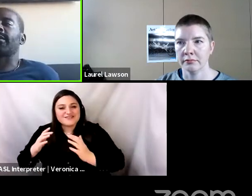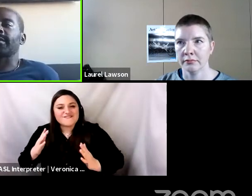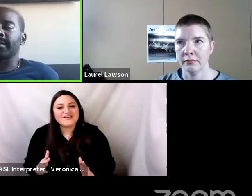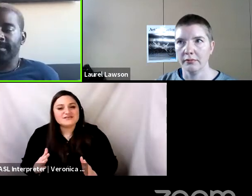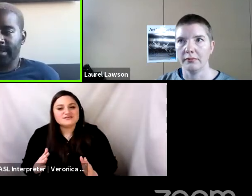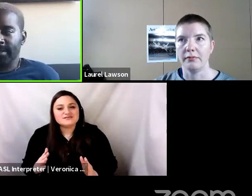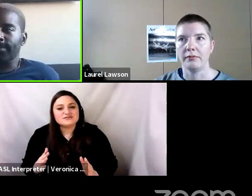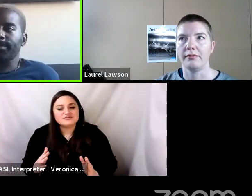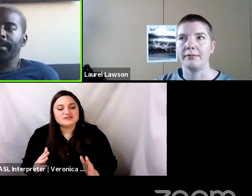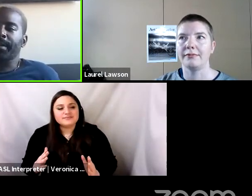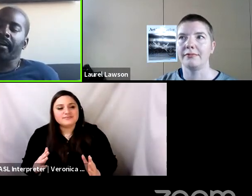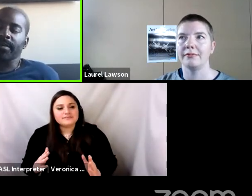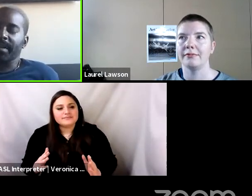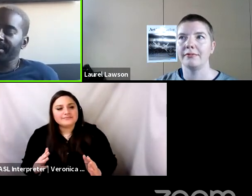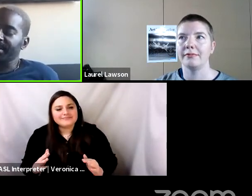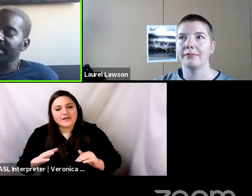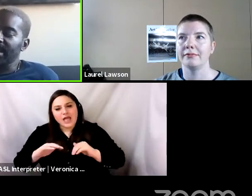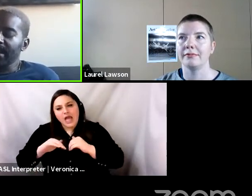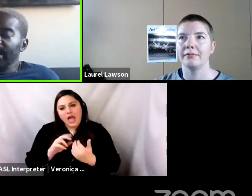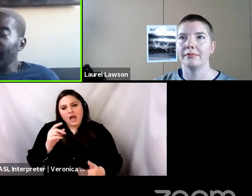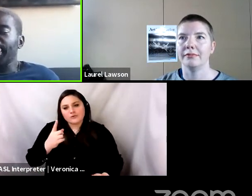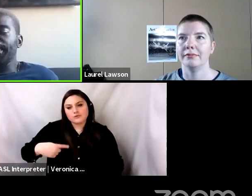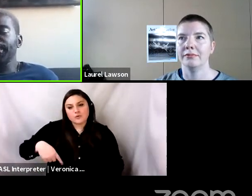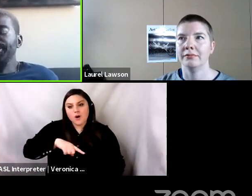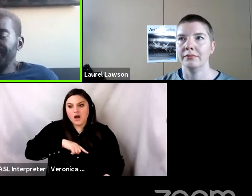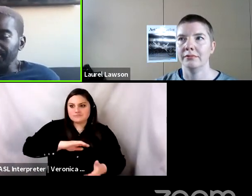actors get our occupations,